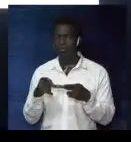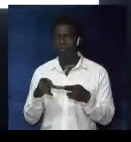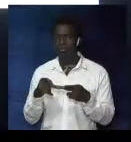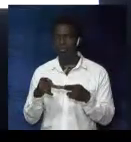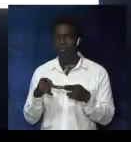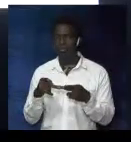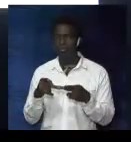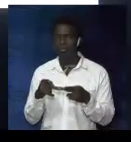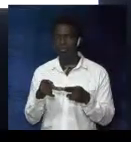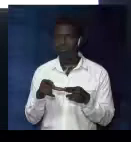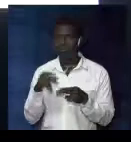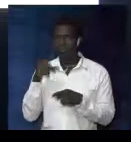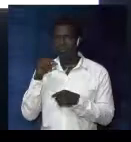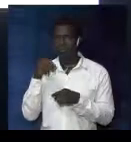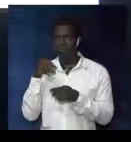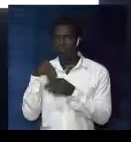place.